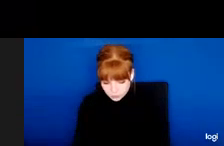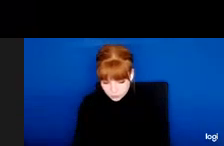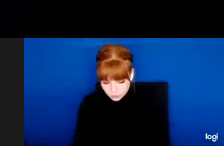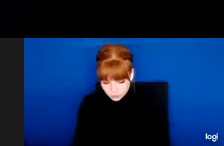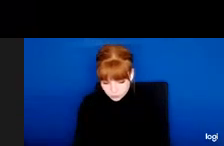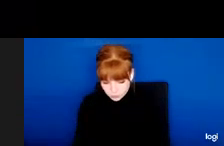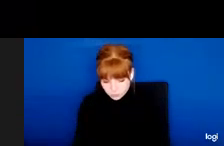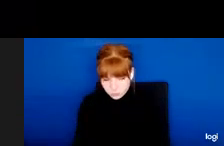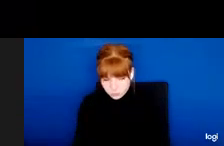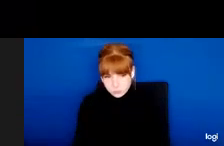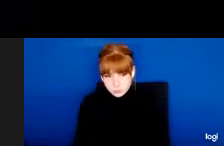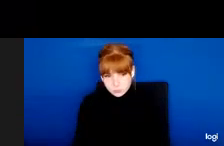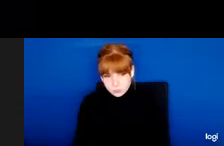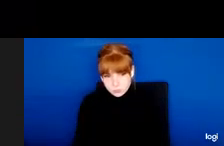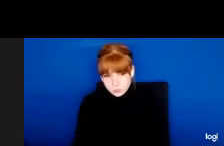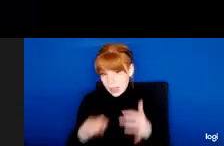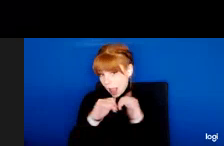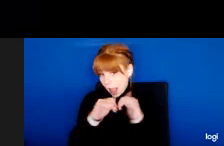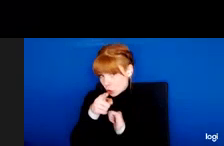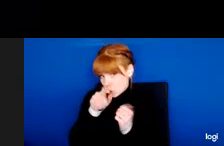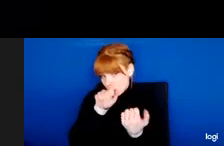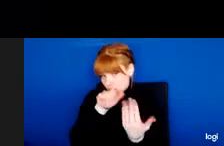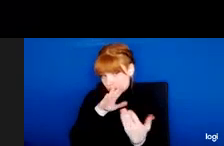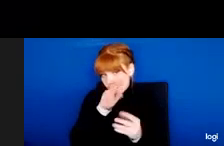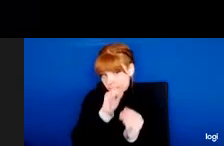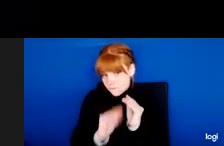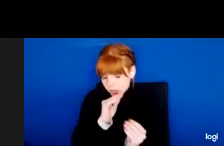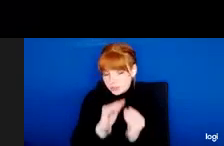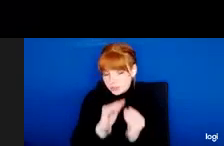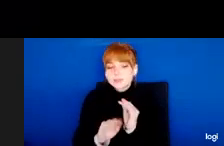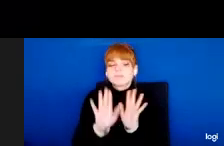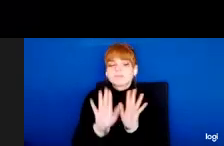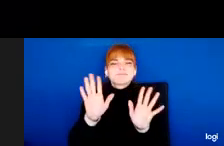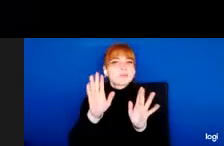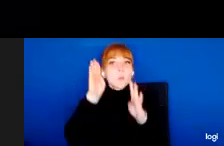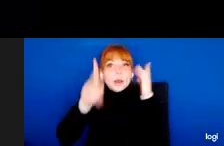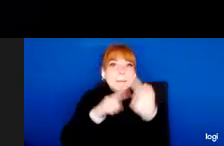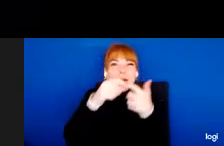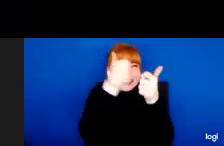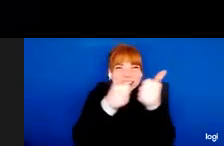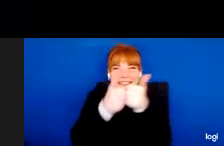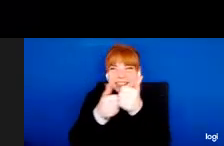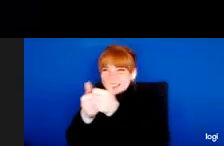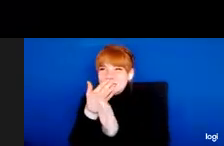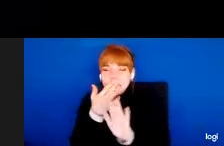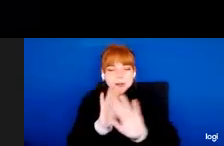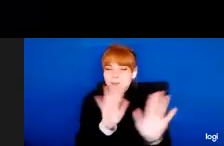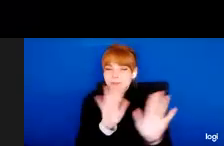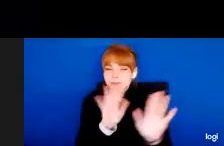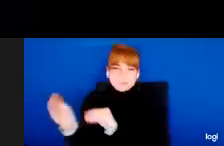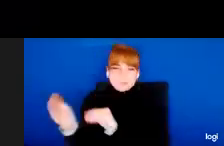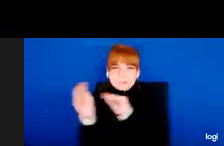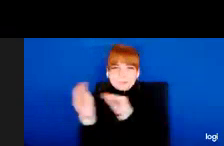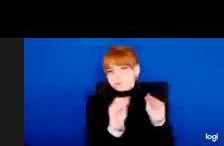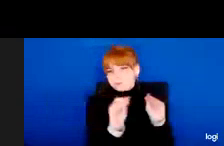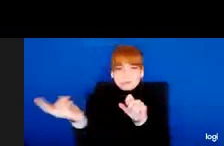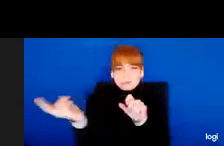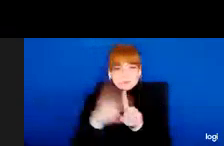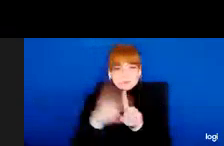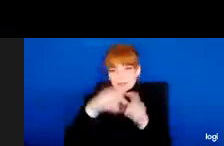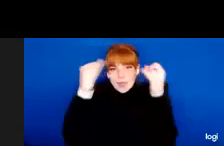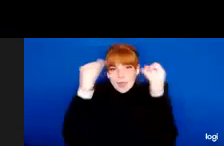to address this with focus is to, instead of maybe worrying about all your different state colors, just bring back that outline and make sure your outline has